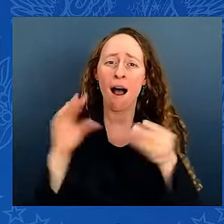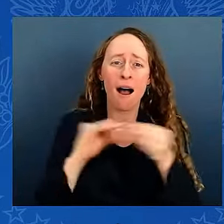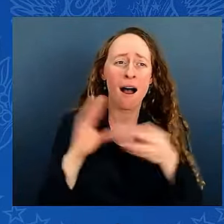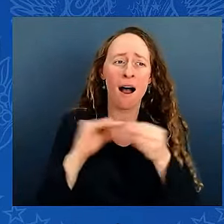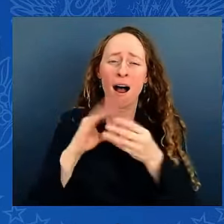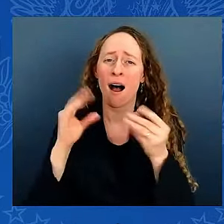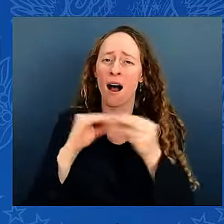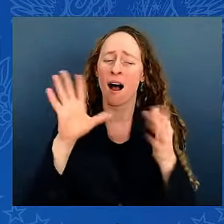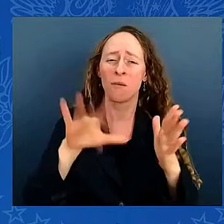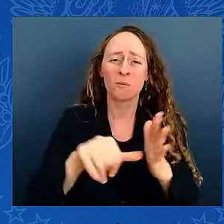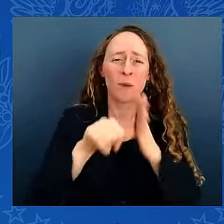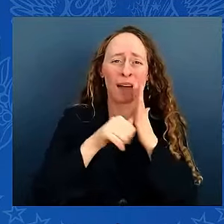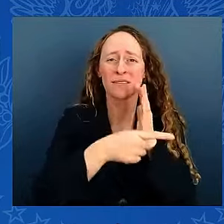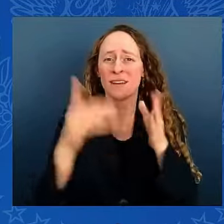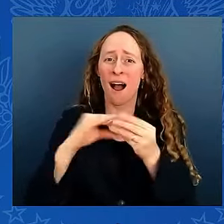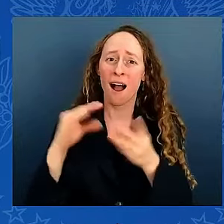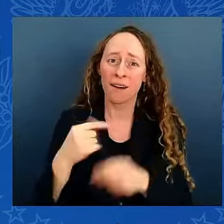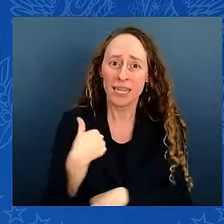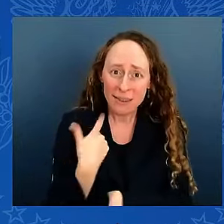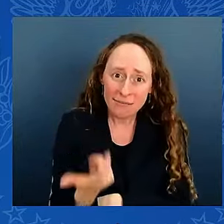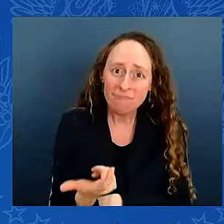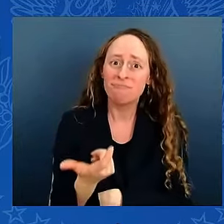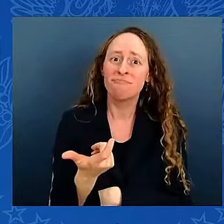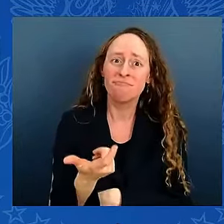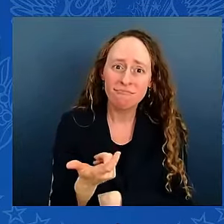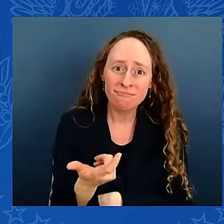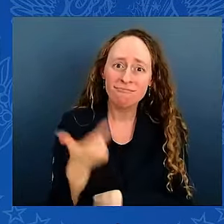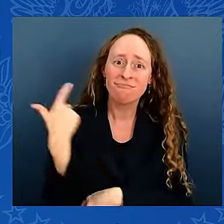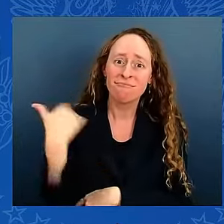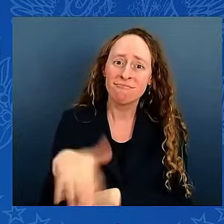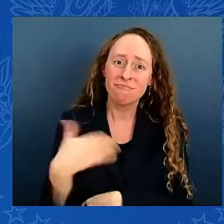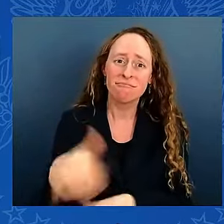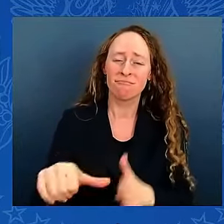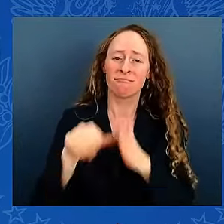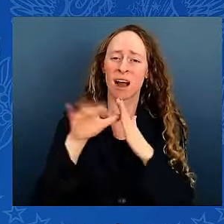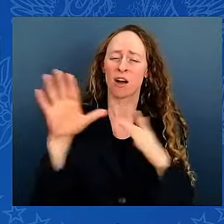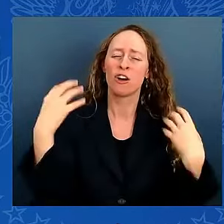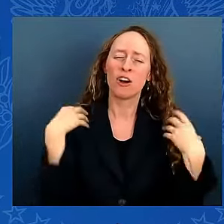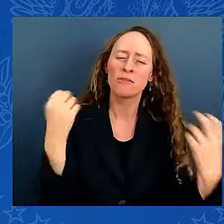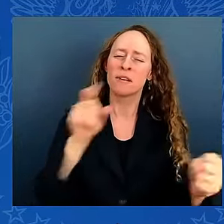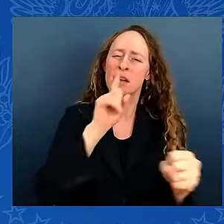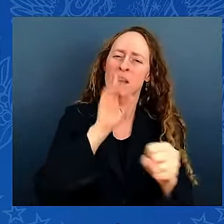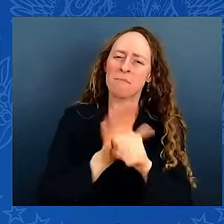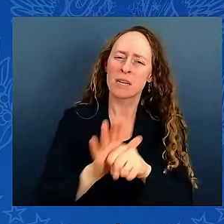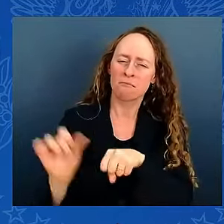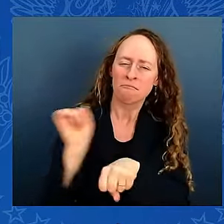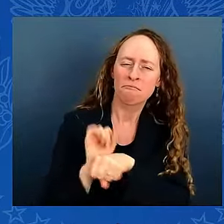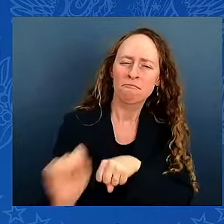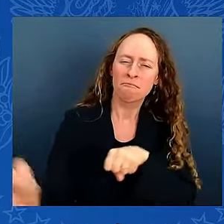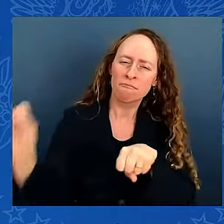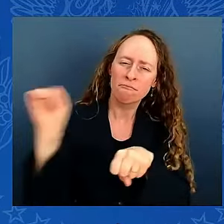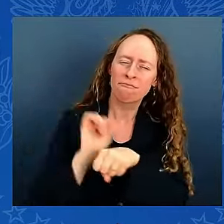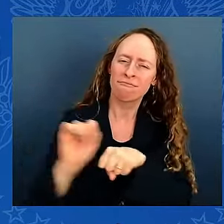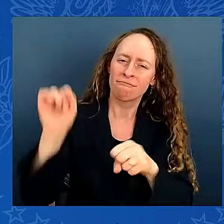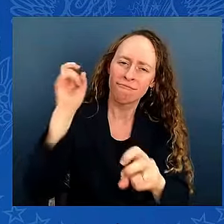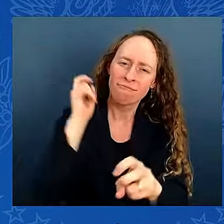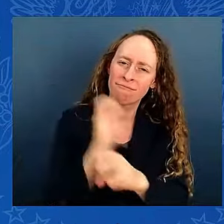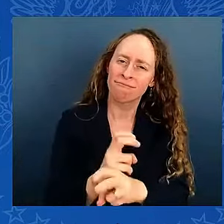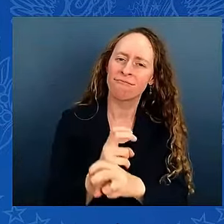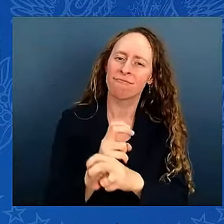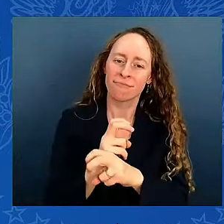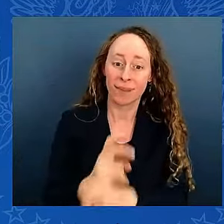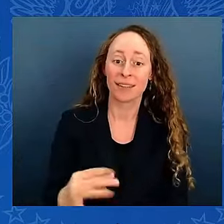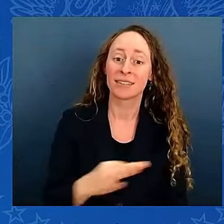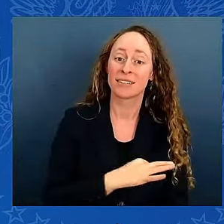and the commitment, and you're loyal to one another. My staff would have their TVs on watching you as I was trying to get briefed on